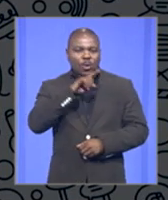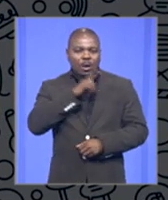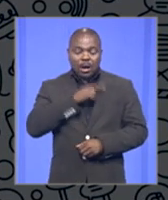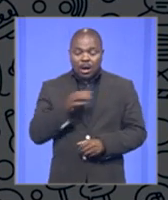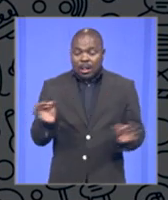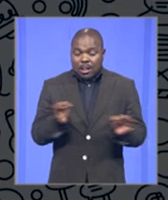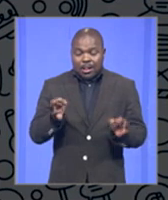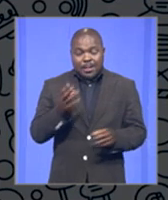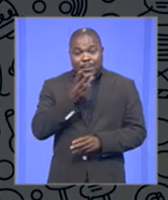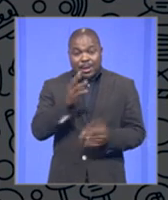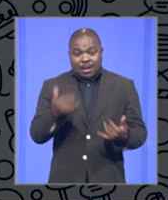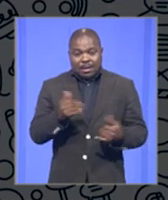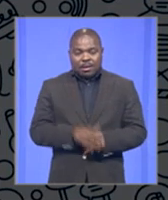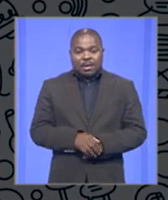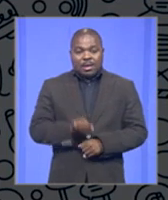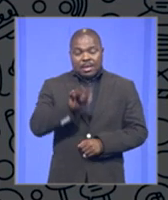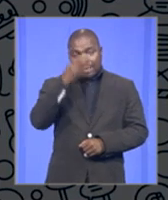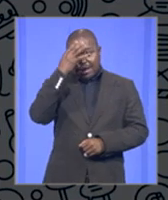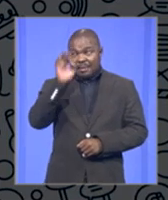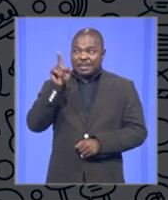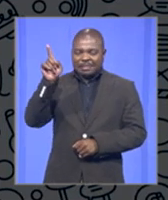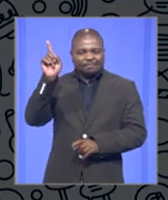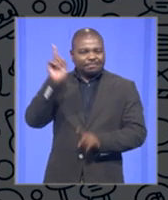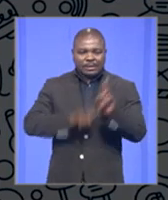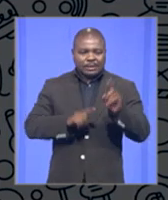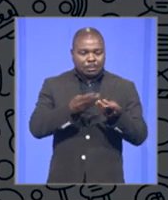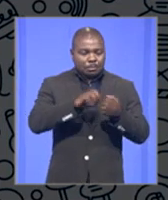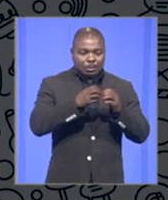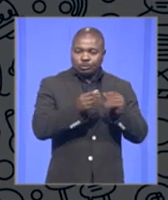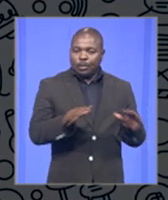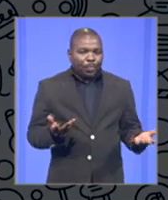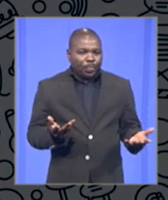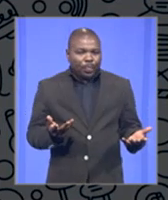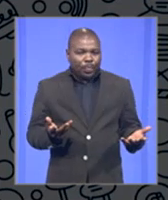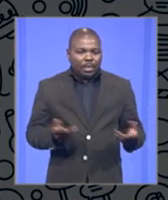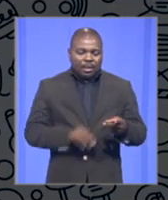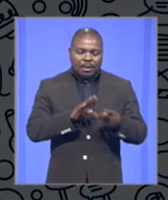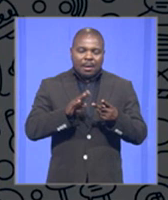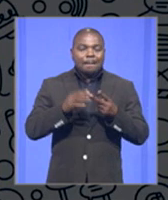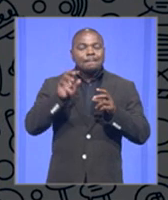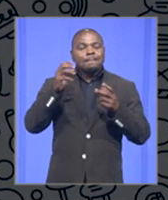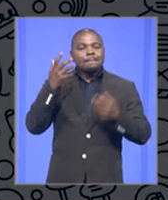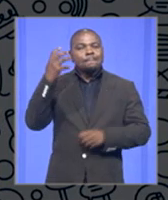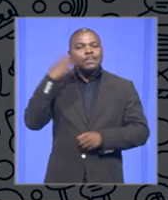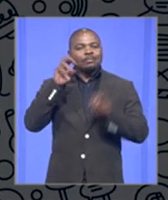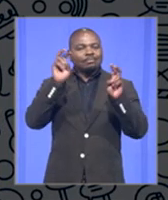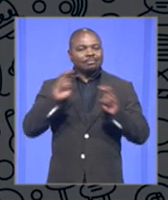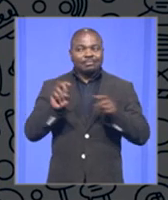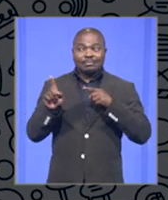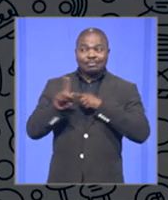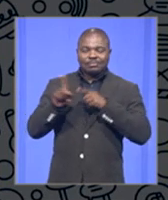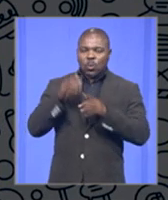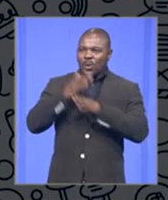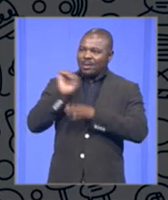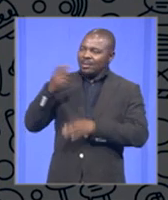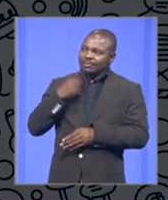nna magwagwa fa puso ya rona yona e palelwa ke go tla ka tharabololo fa e le Minister of Electricity yena ga ke bone tiro